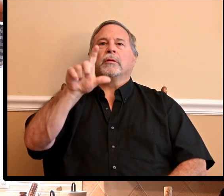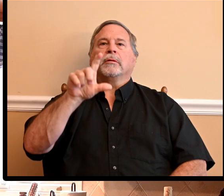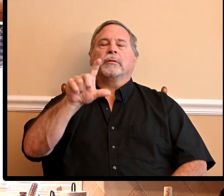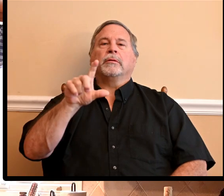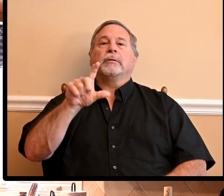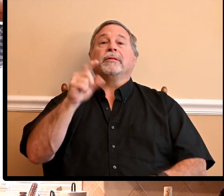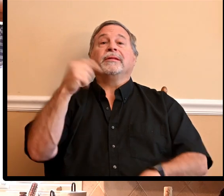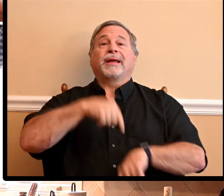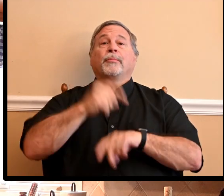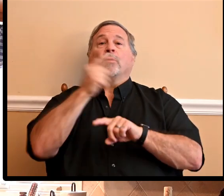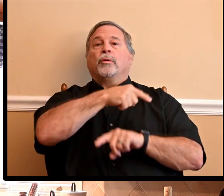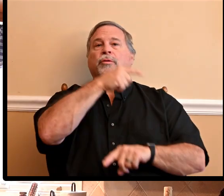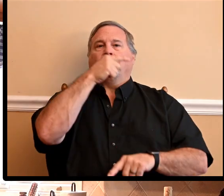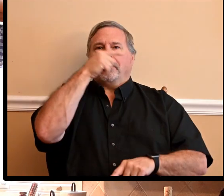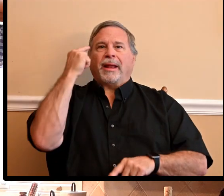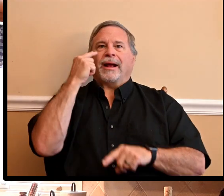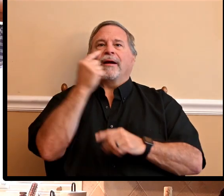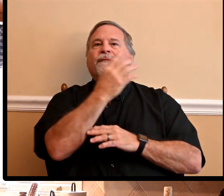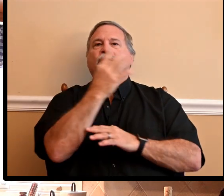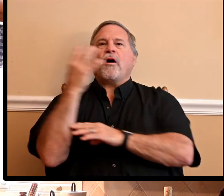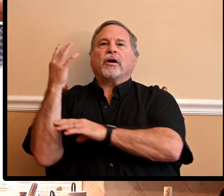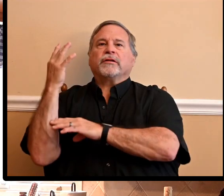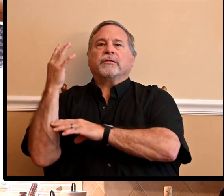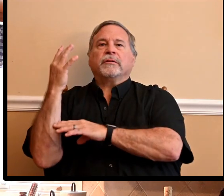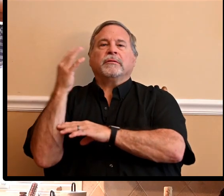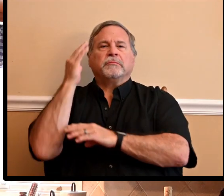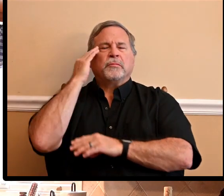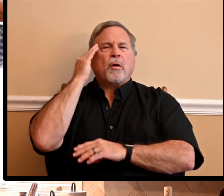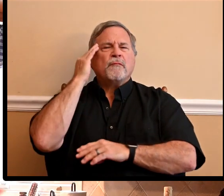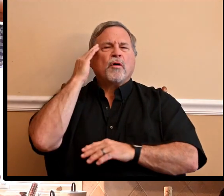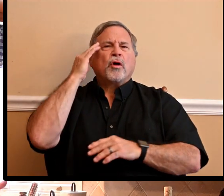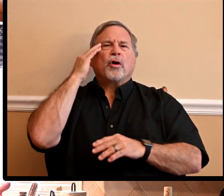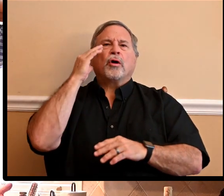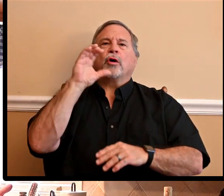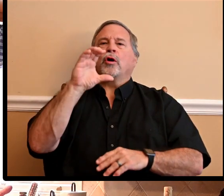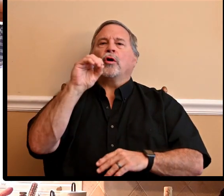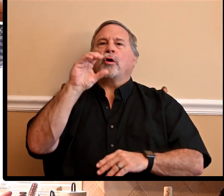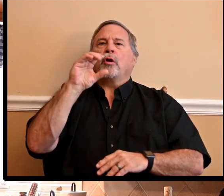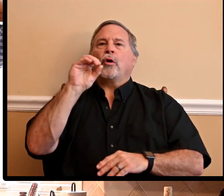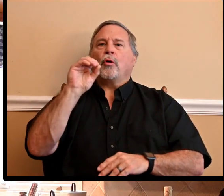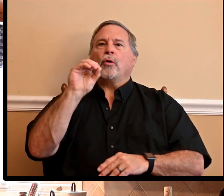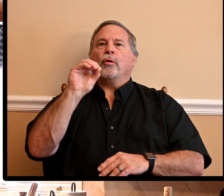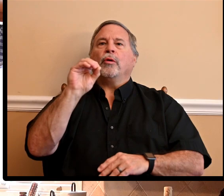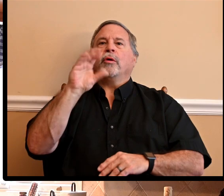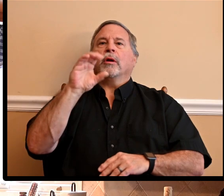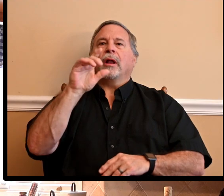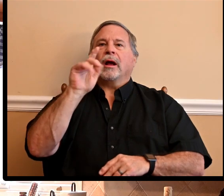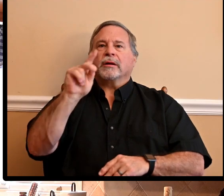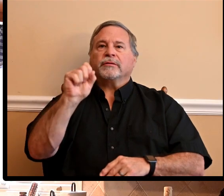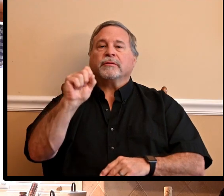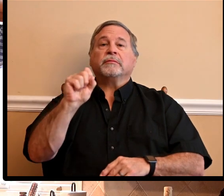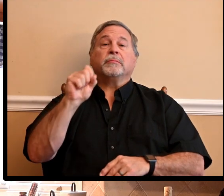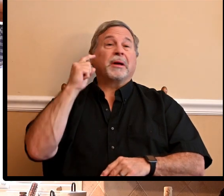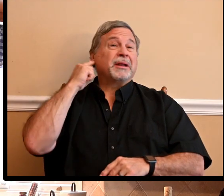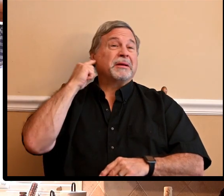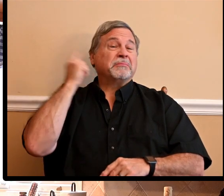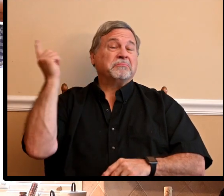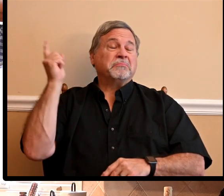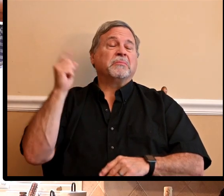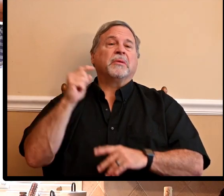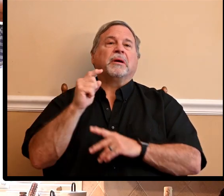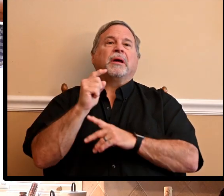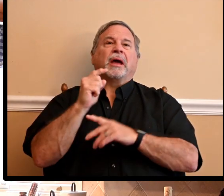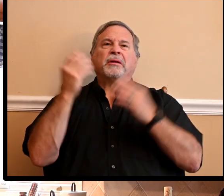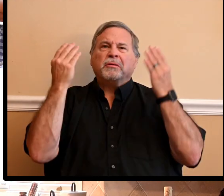strudel. This time we're going down to the Black Forest. Now, the Black Forest is known for cuckoo clocks, which you may hear ring while we're doing this